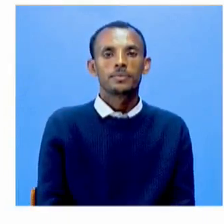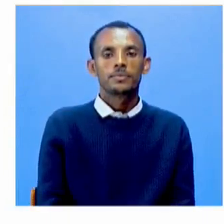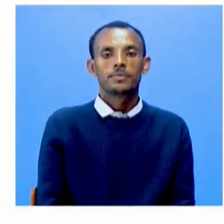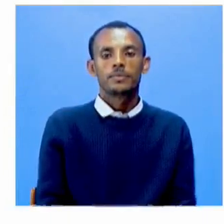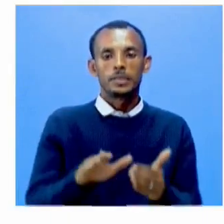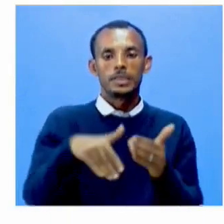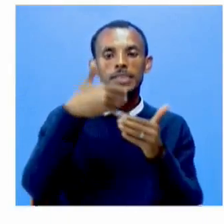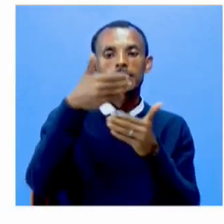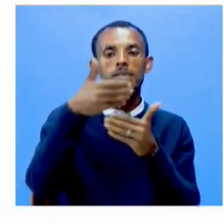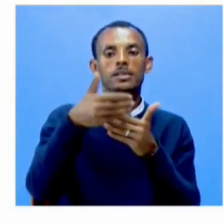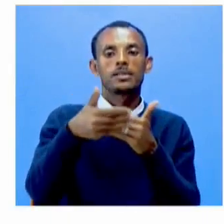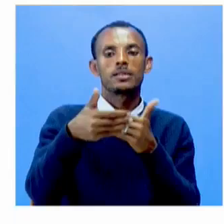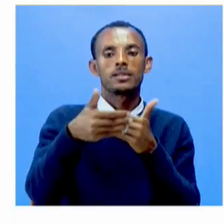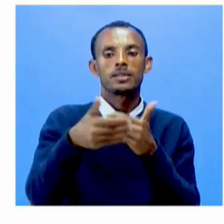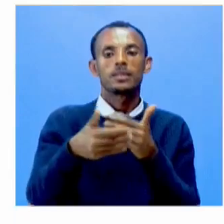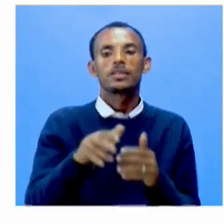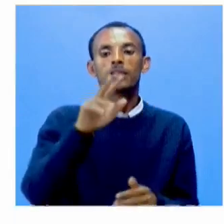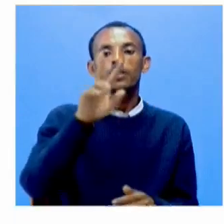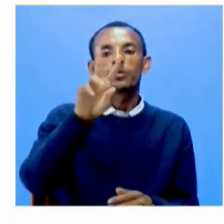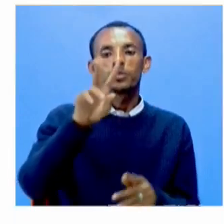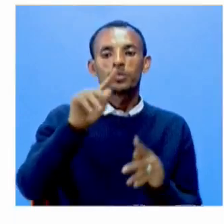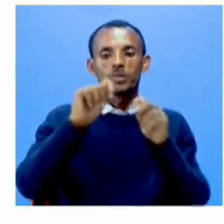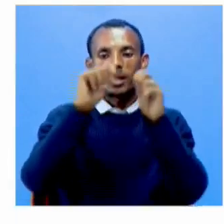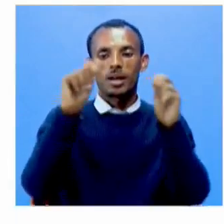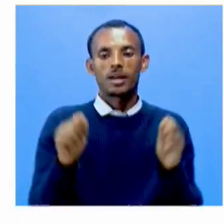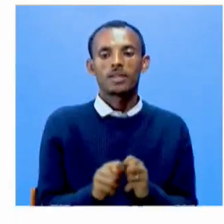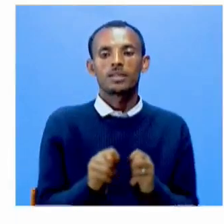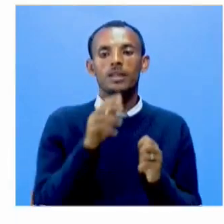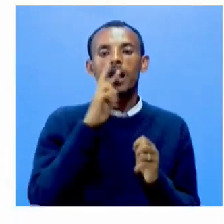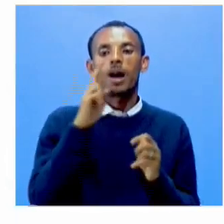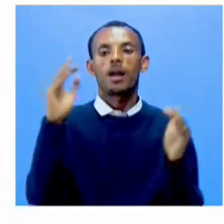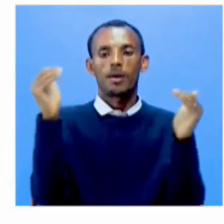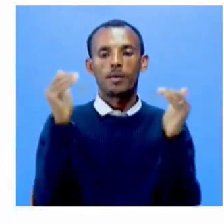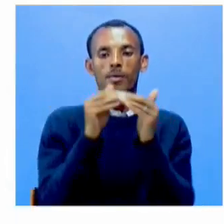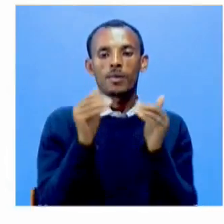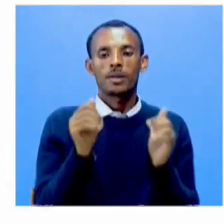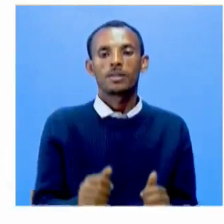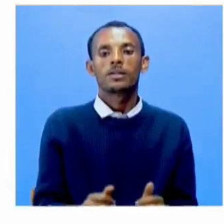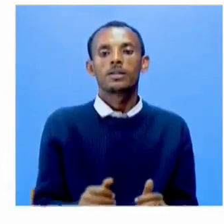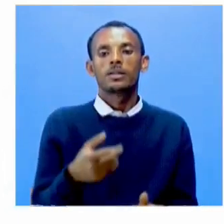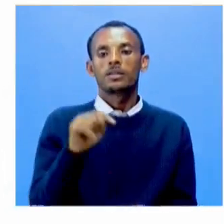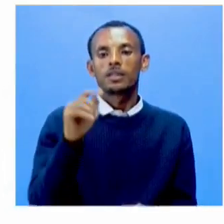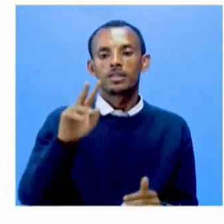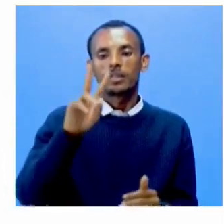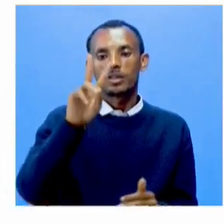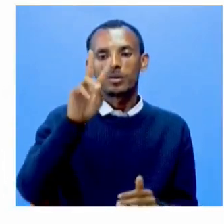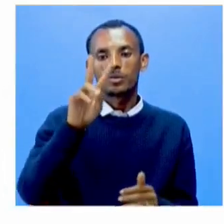then the two triangles are congruent. Then the two